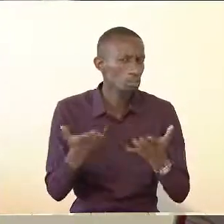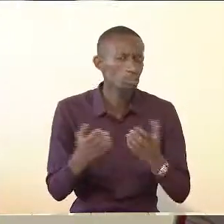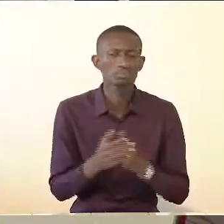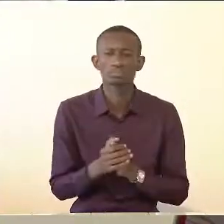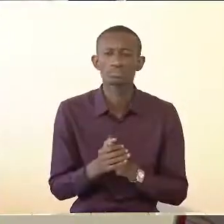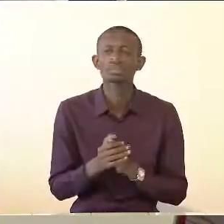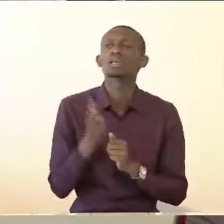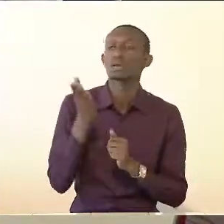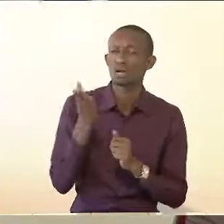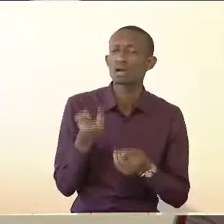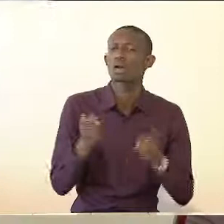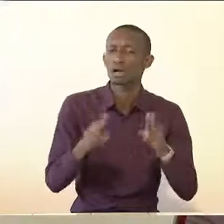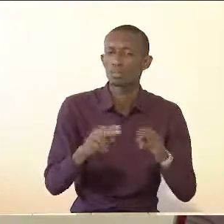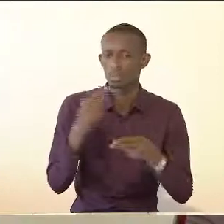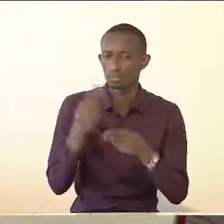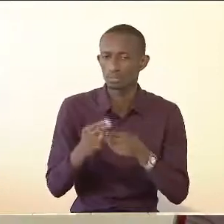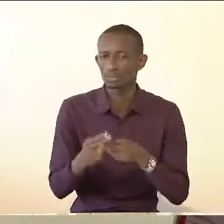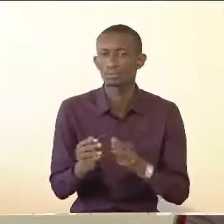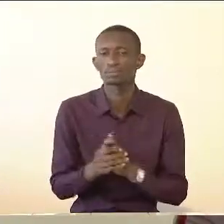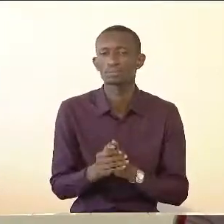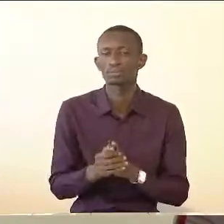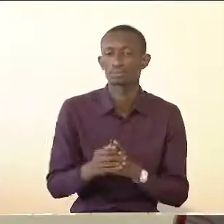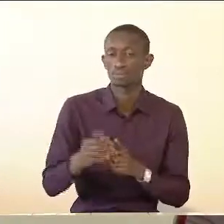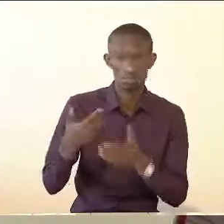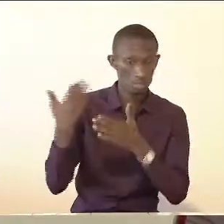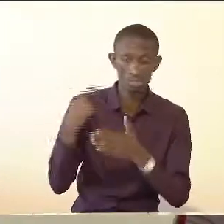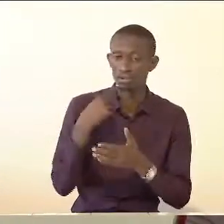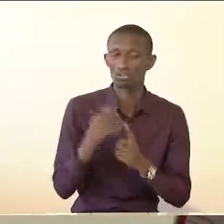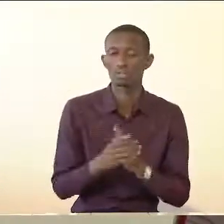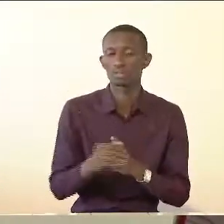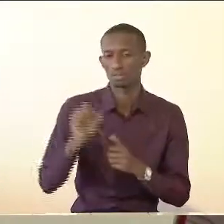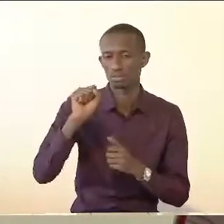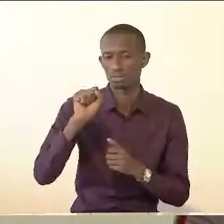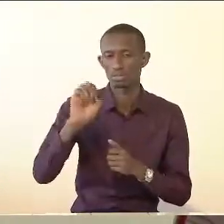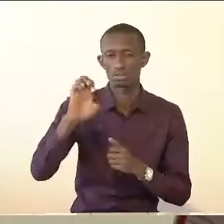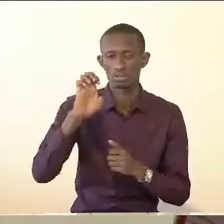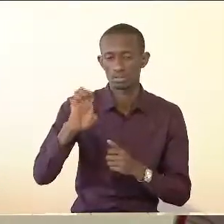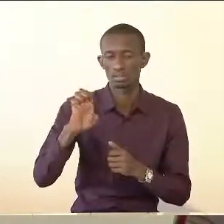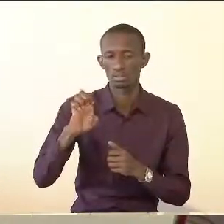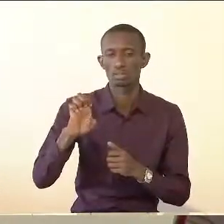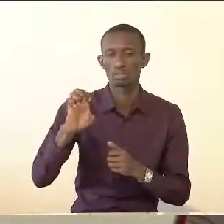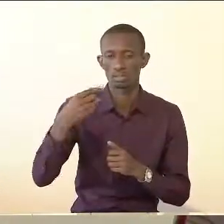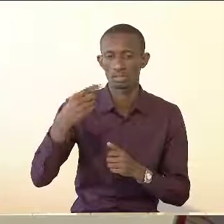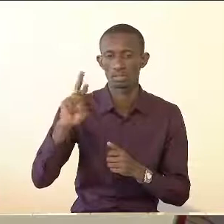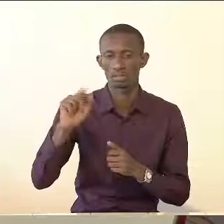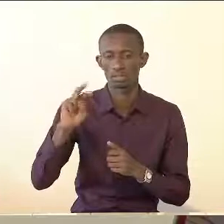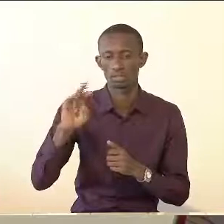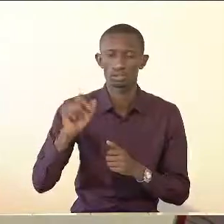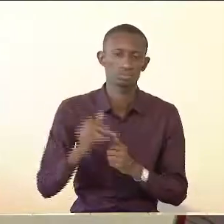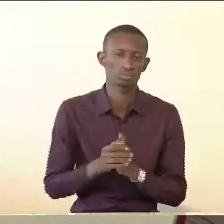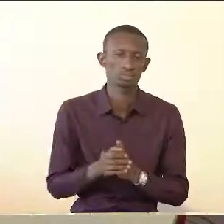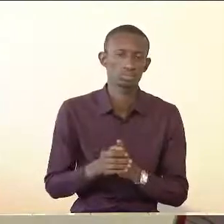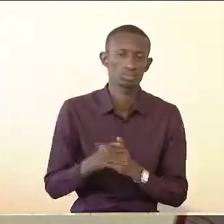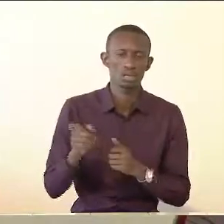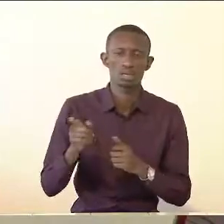called vasodilation. They have been talking about vasoconstriction when the muscles contract, and once these muscles contract, they